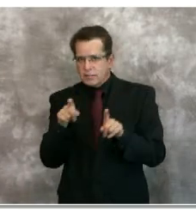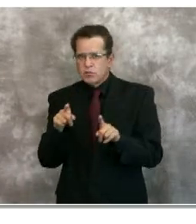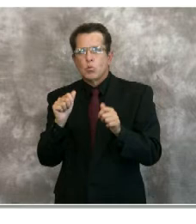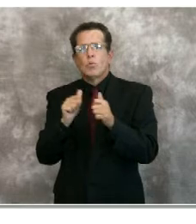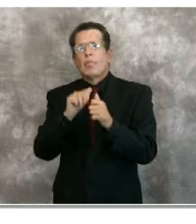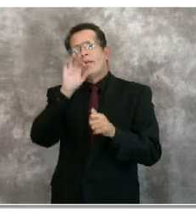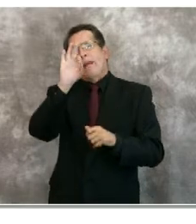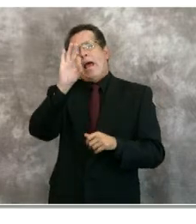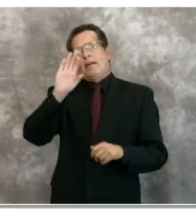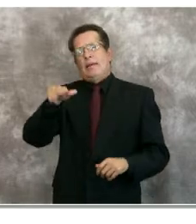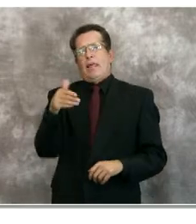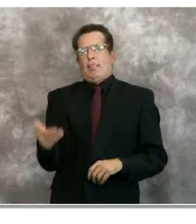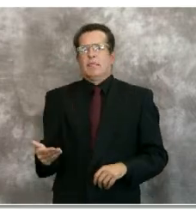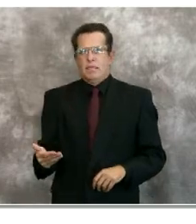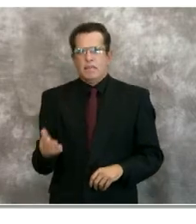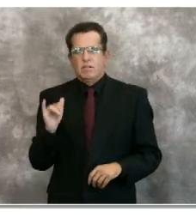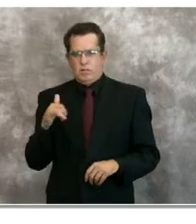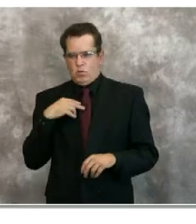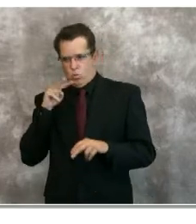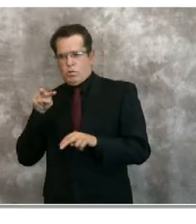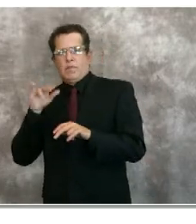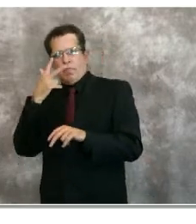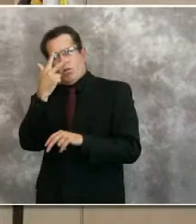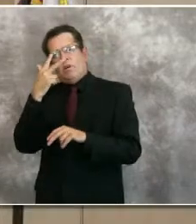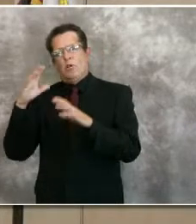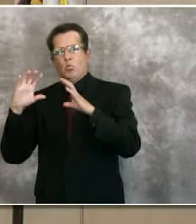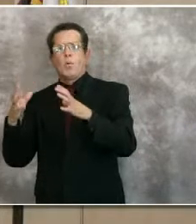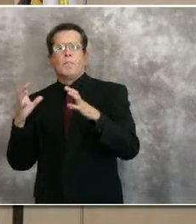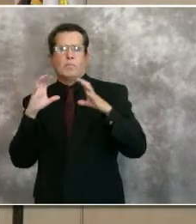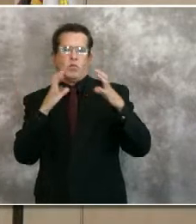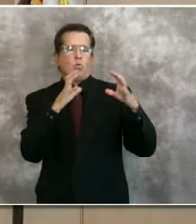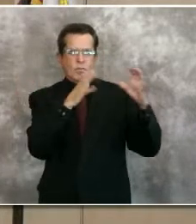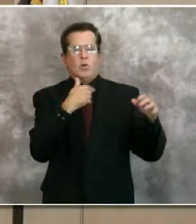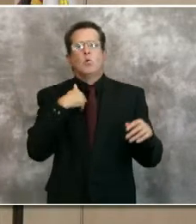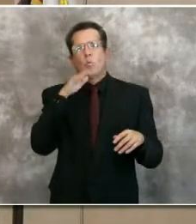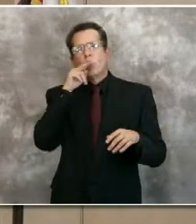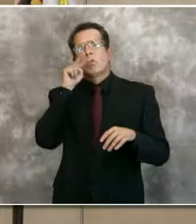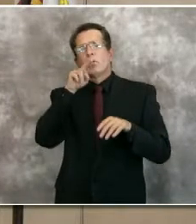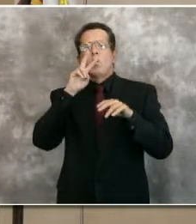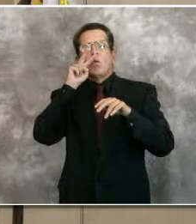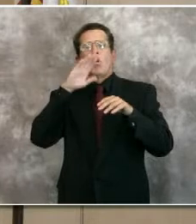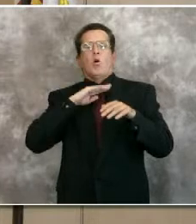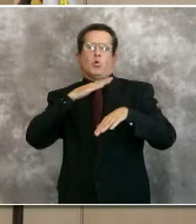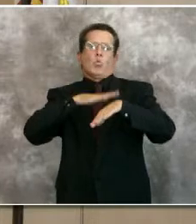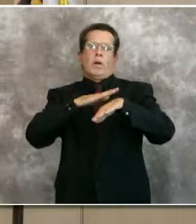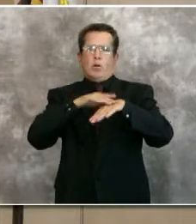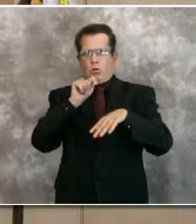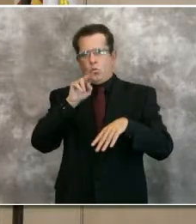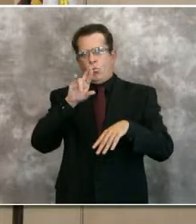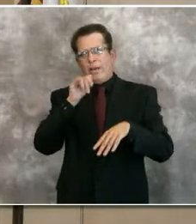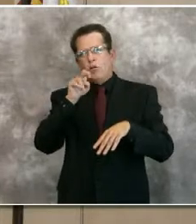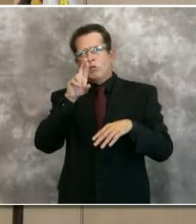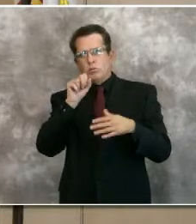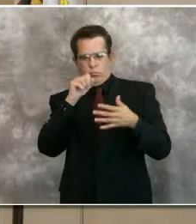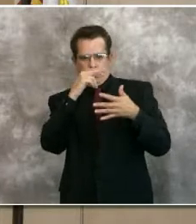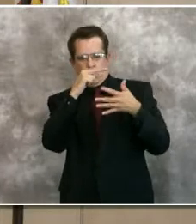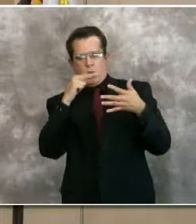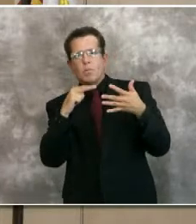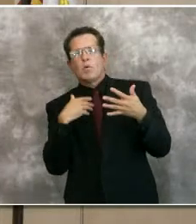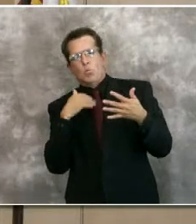9 deaths. And in a minute, when I talk about the triggers, we'll go into more detail regarding the community